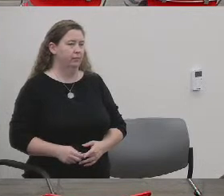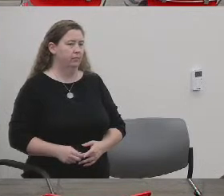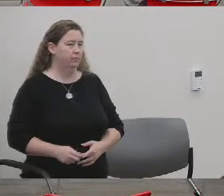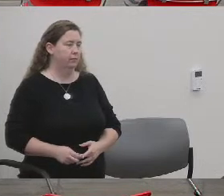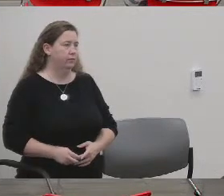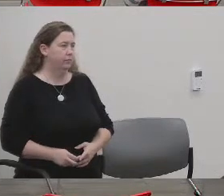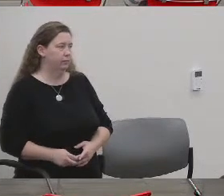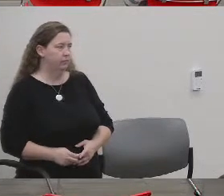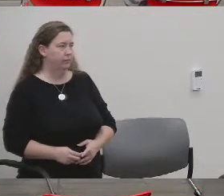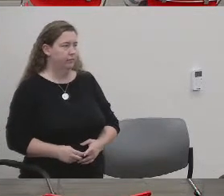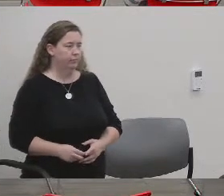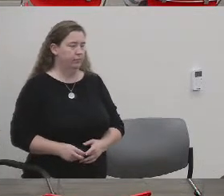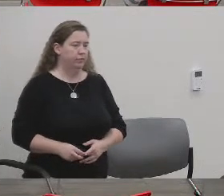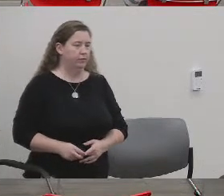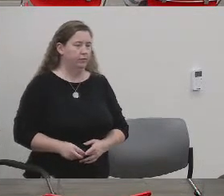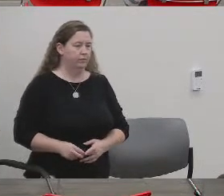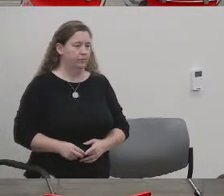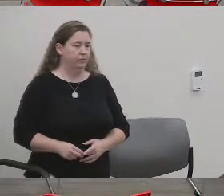Thank you.